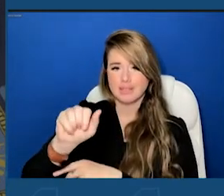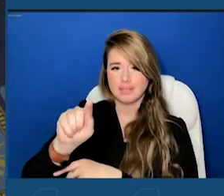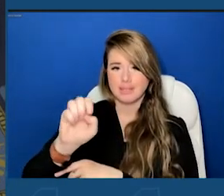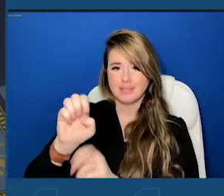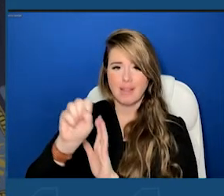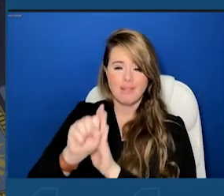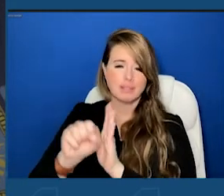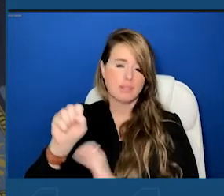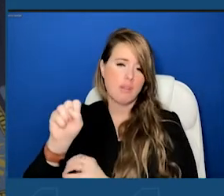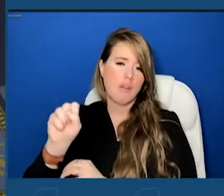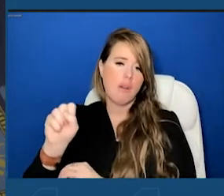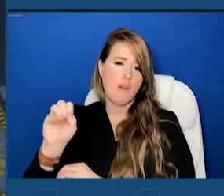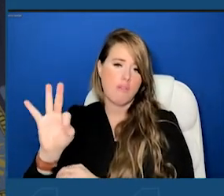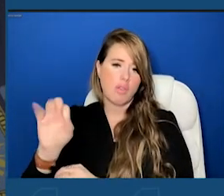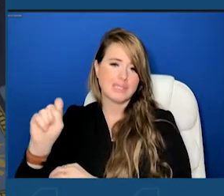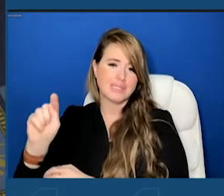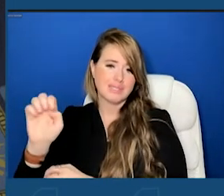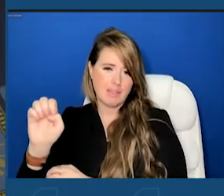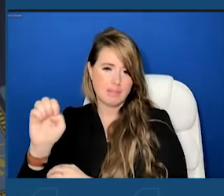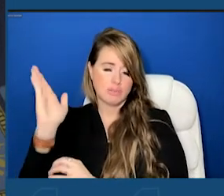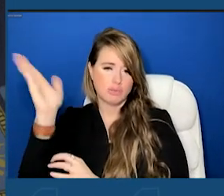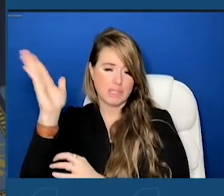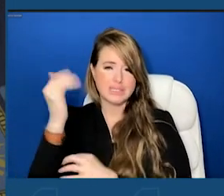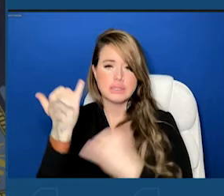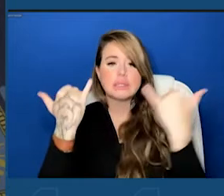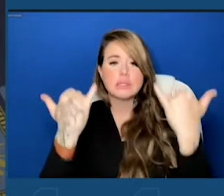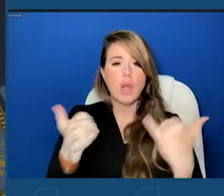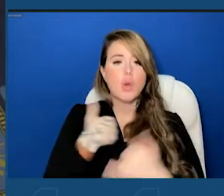very shortly. So let's talk about the public safety front.